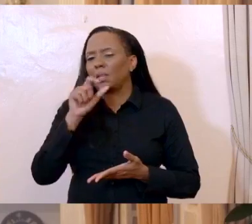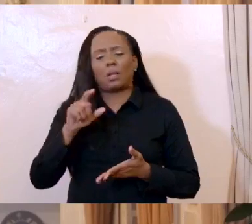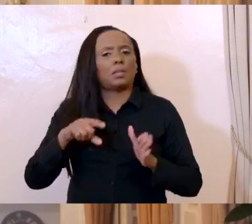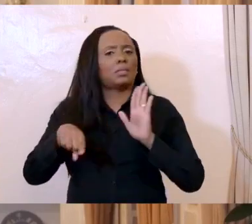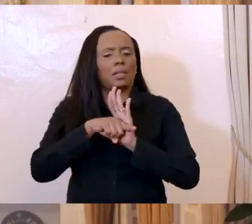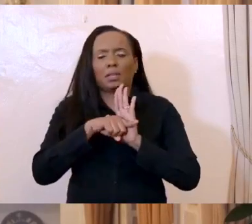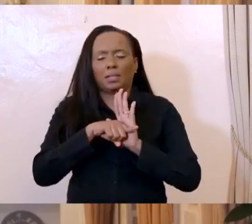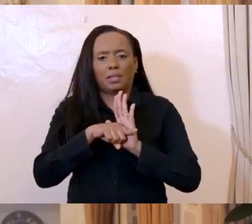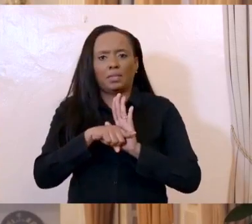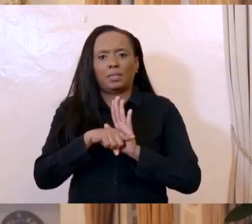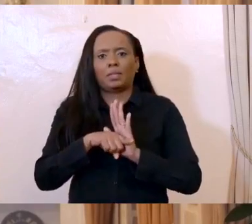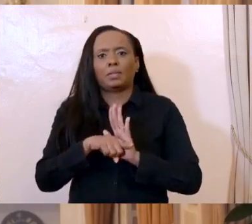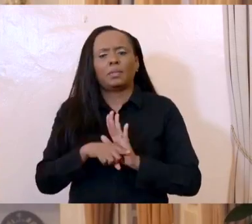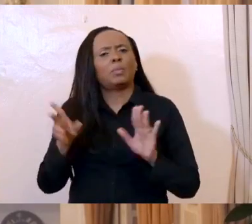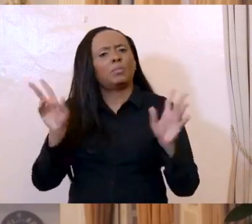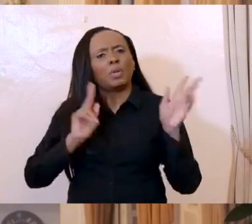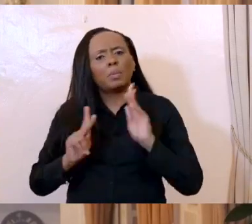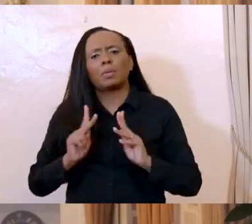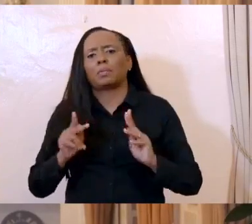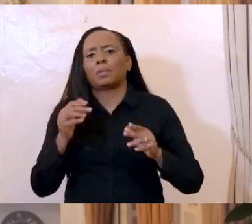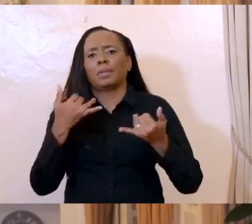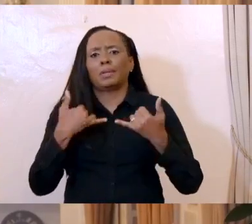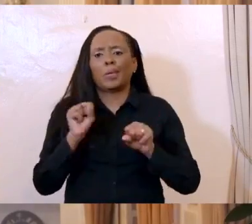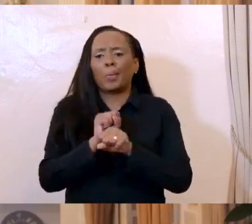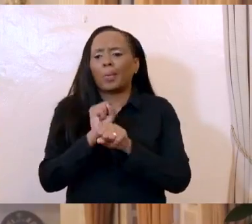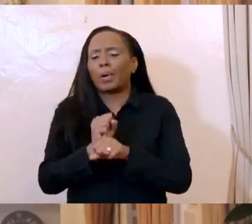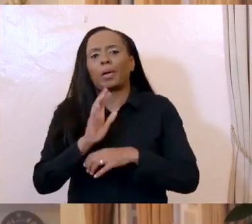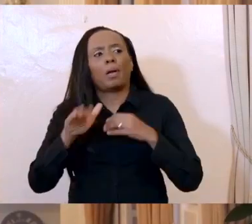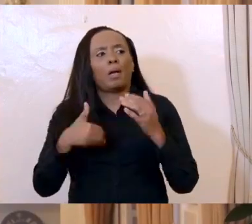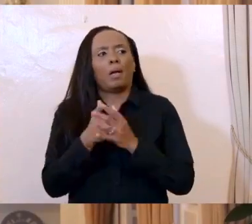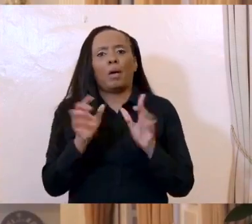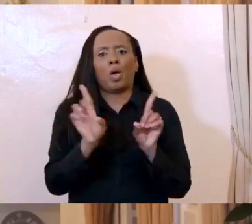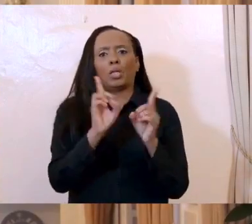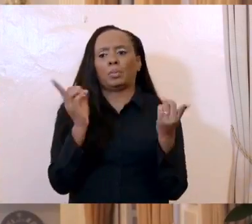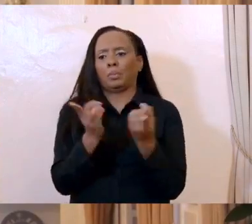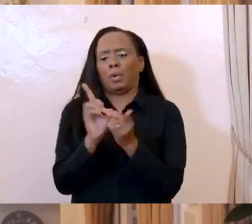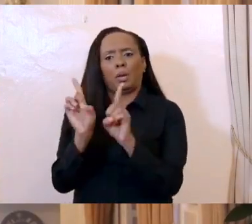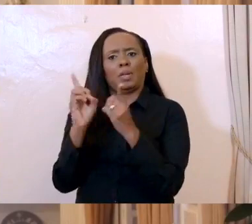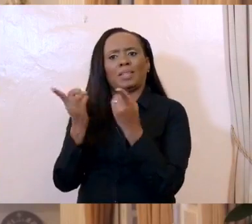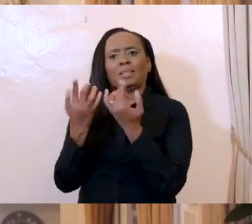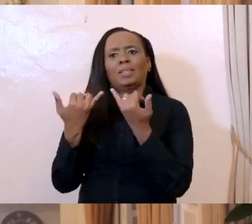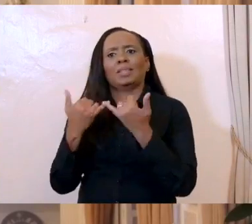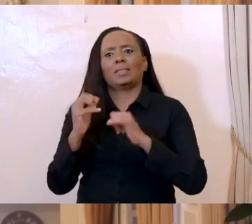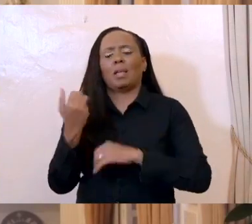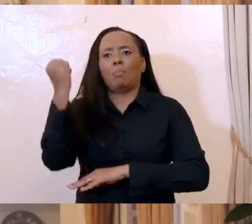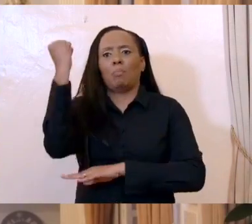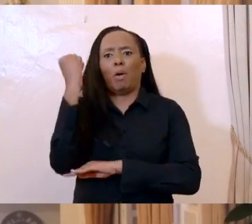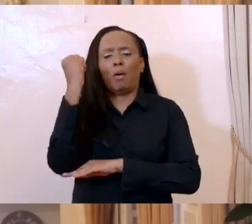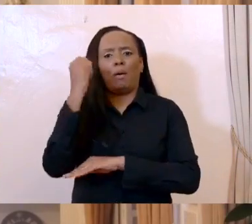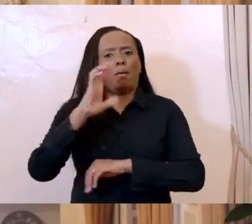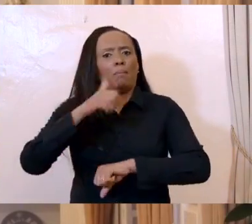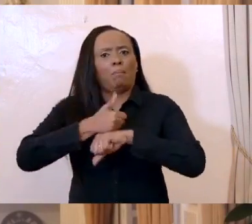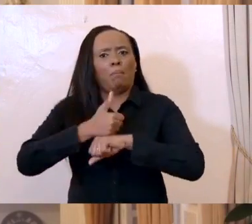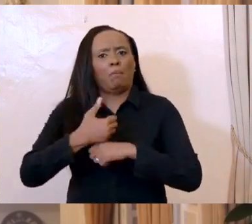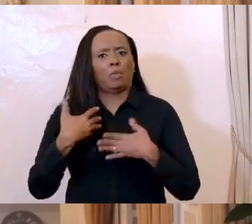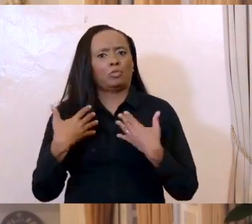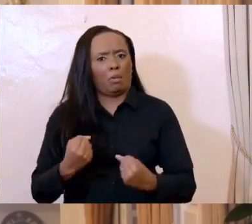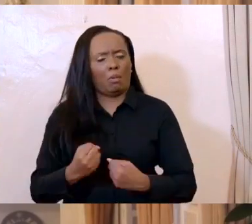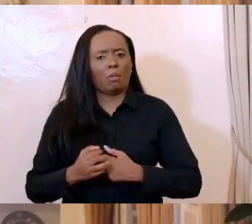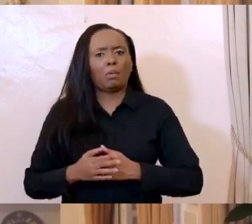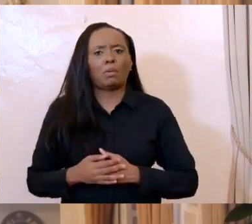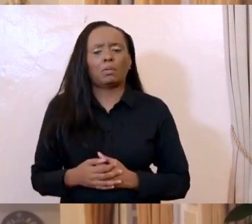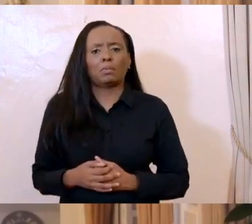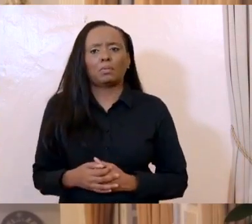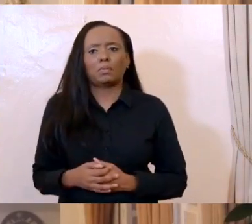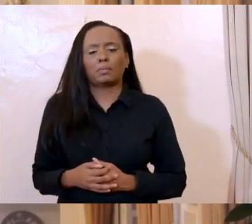impacted in a negative way by those persons who have tested positive. I would also add that the